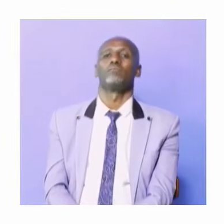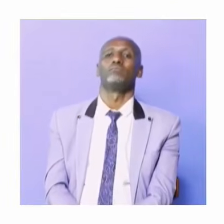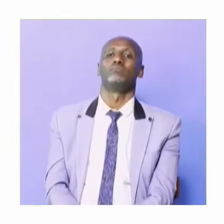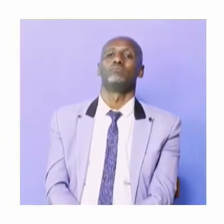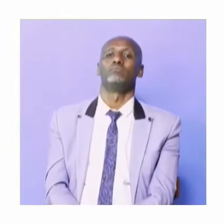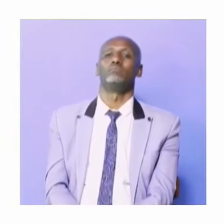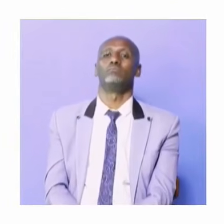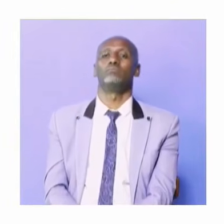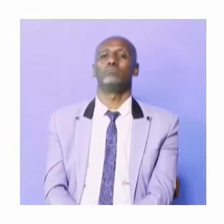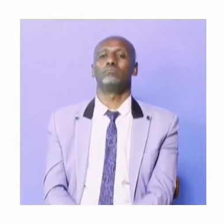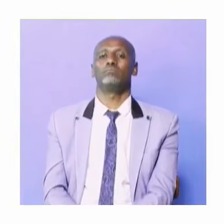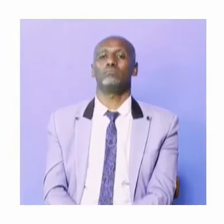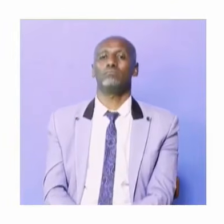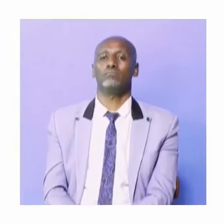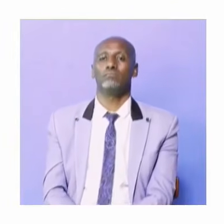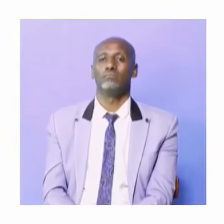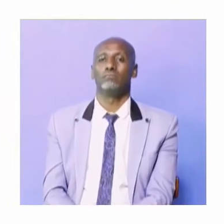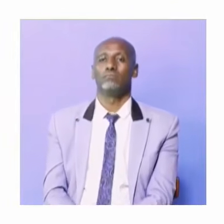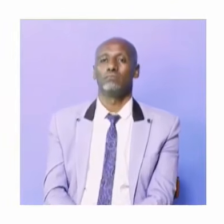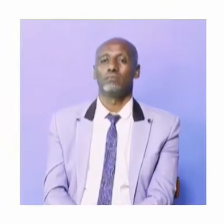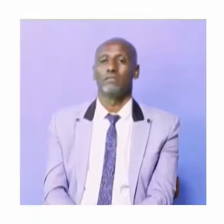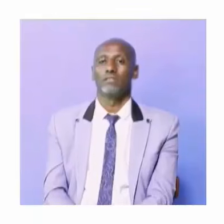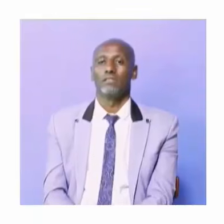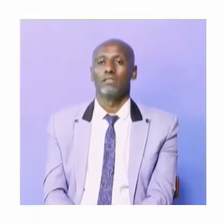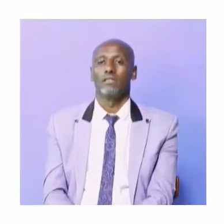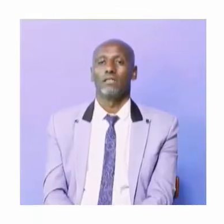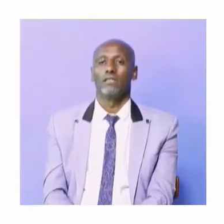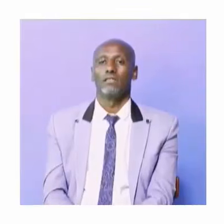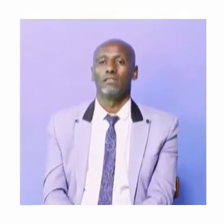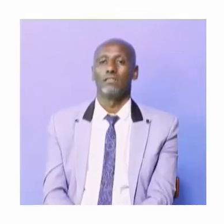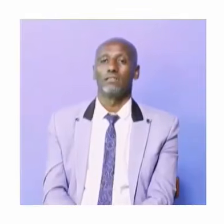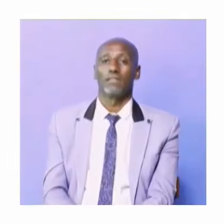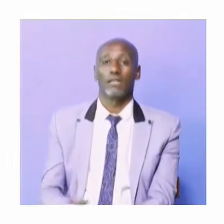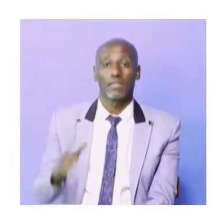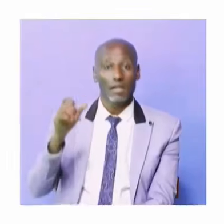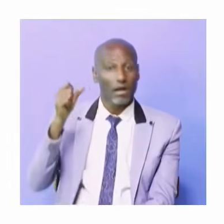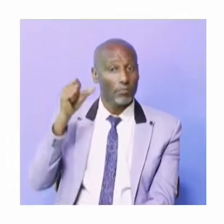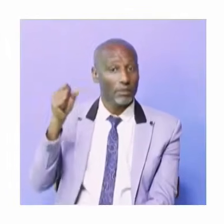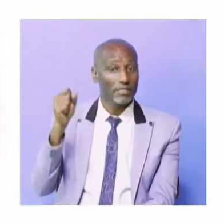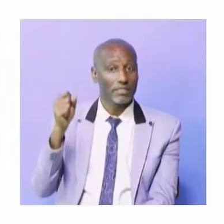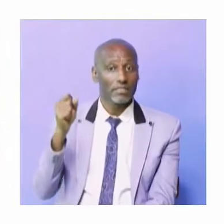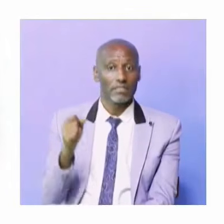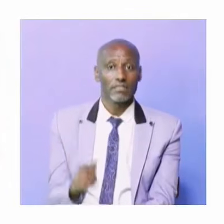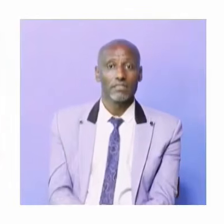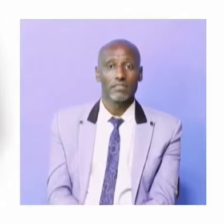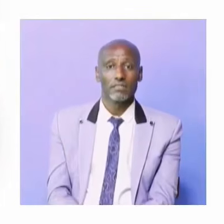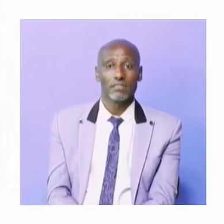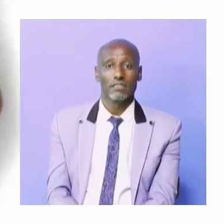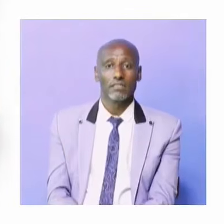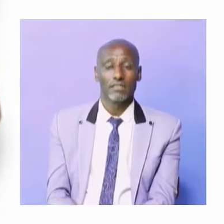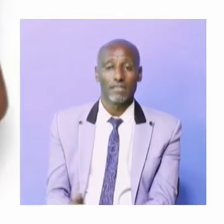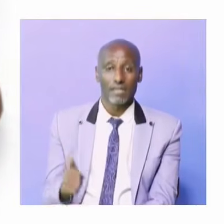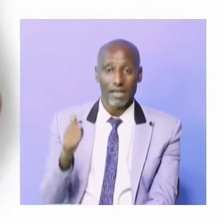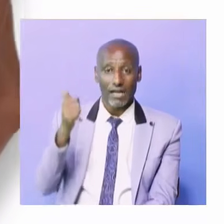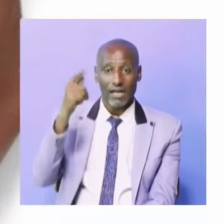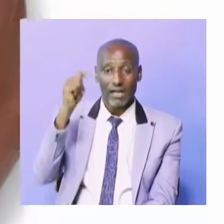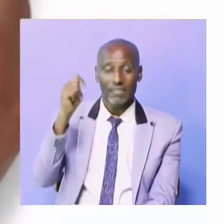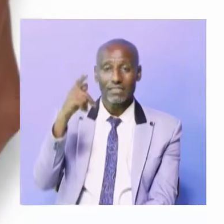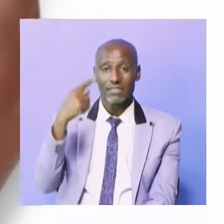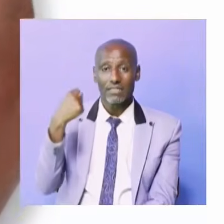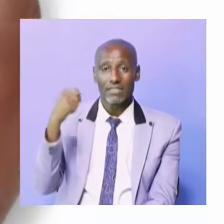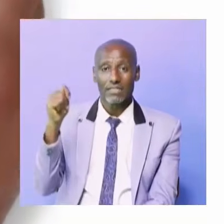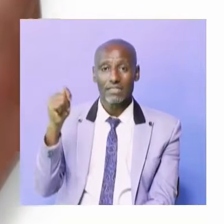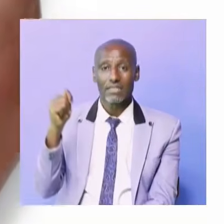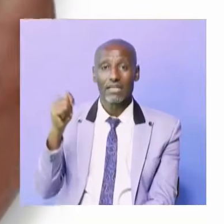happens. I didn't say happening. I said what? That happens. All right? That happens at